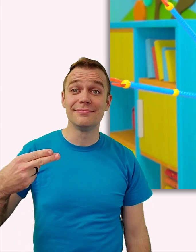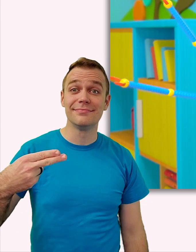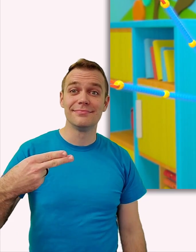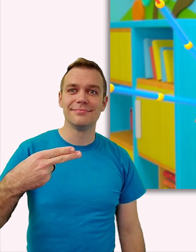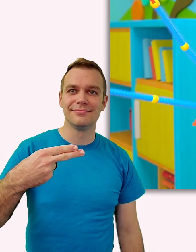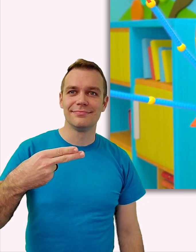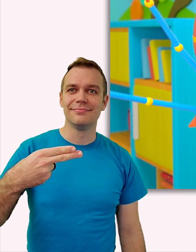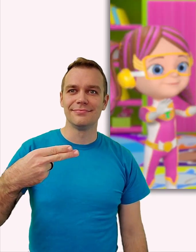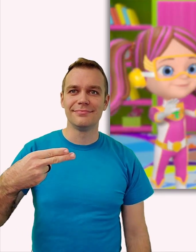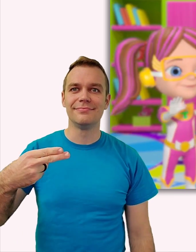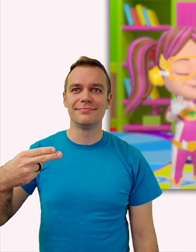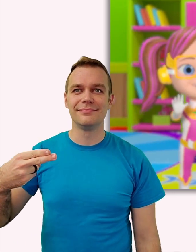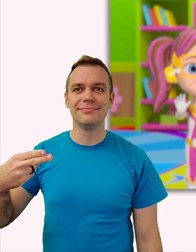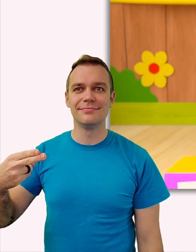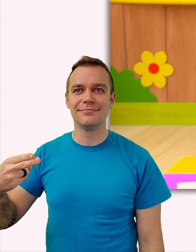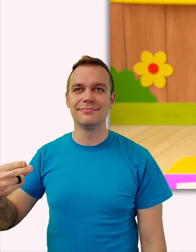H